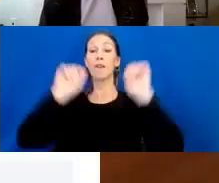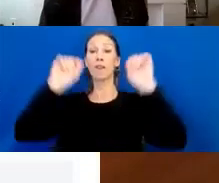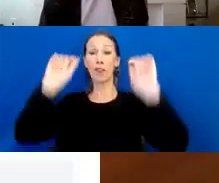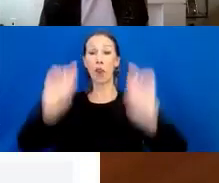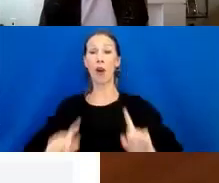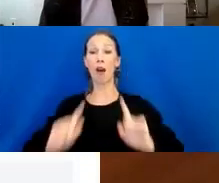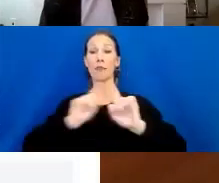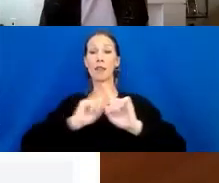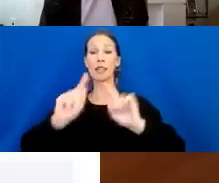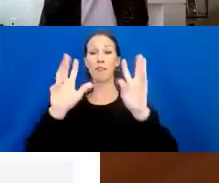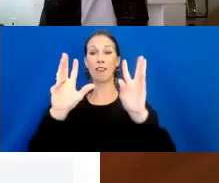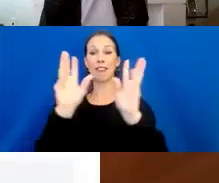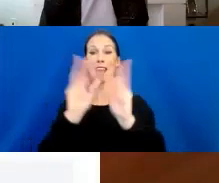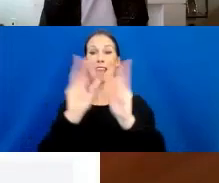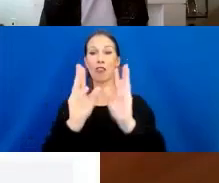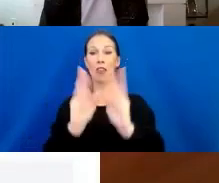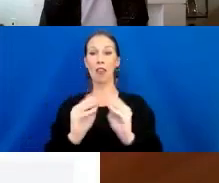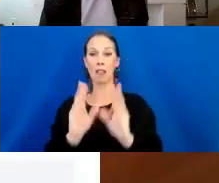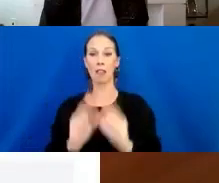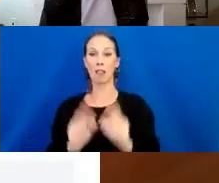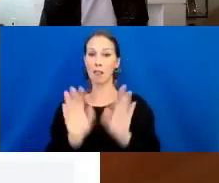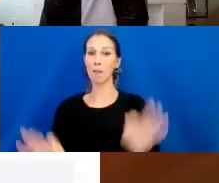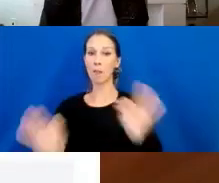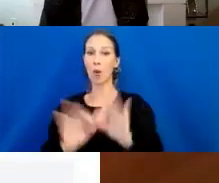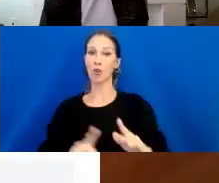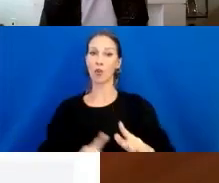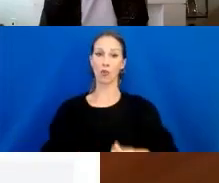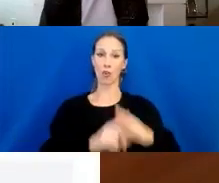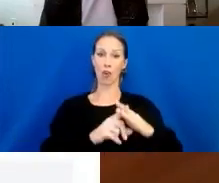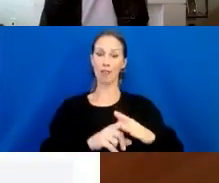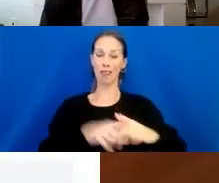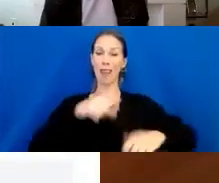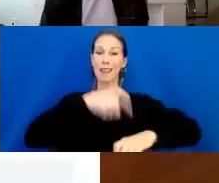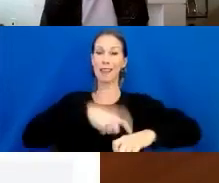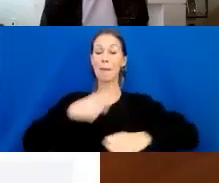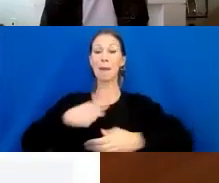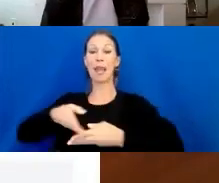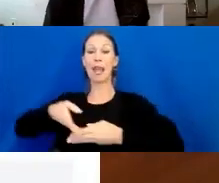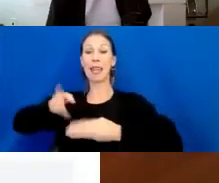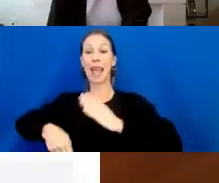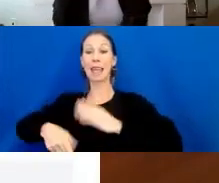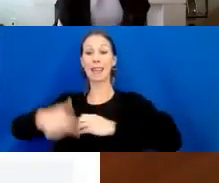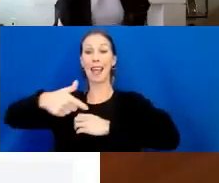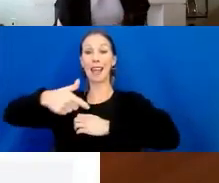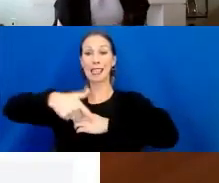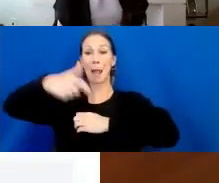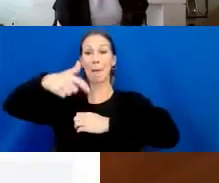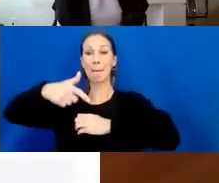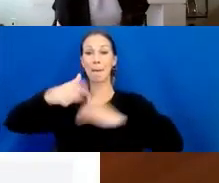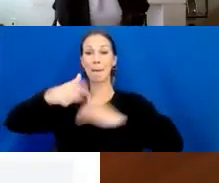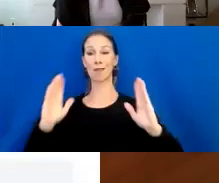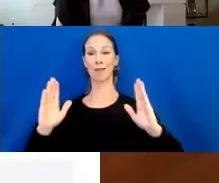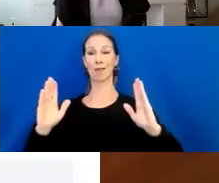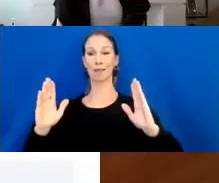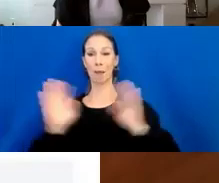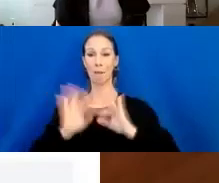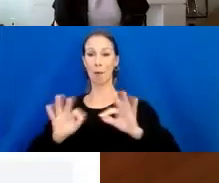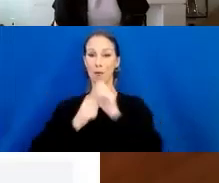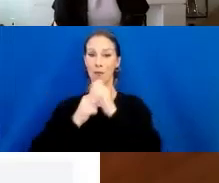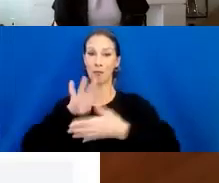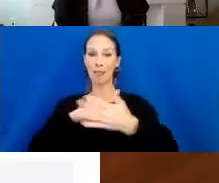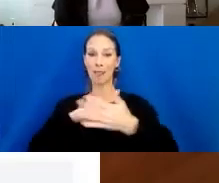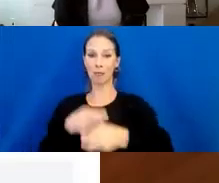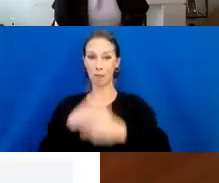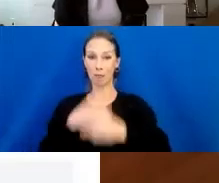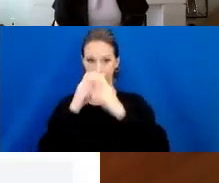it is really important that you start on time and you end on time. So please, when you go into your session, even if there's